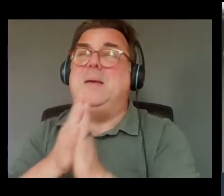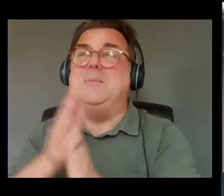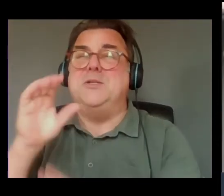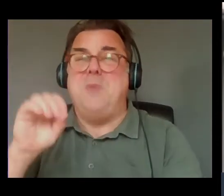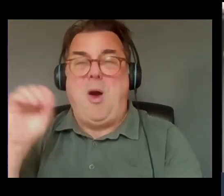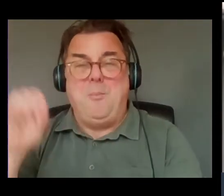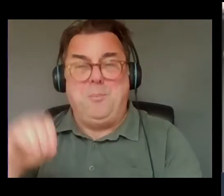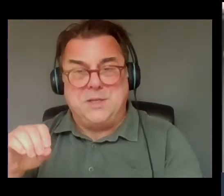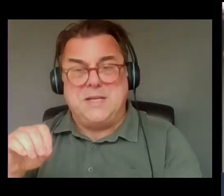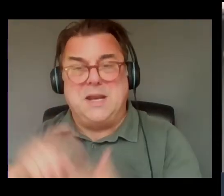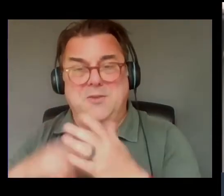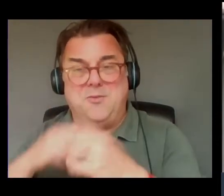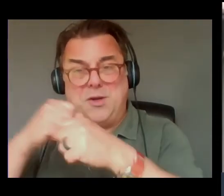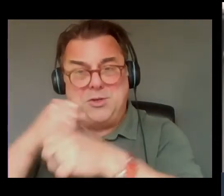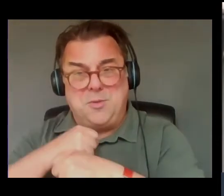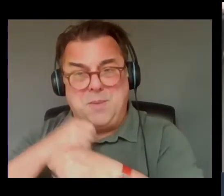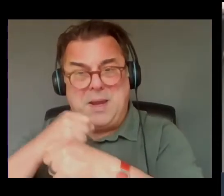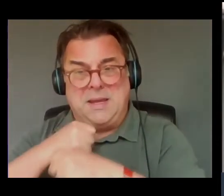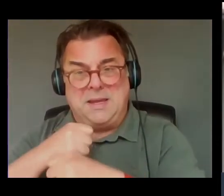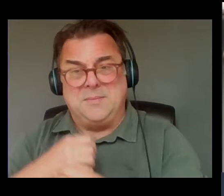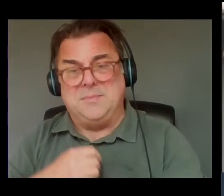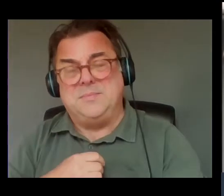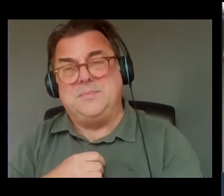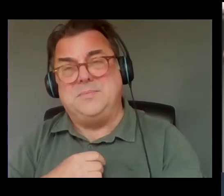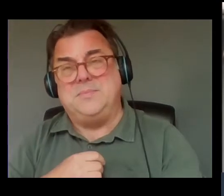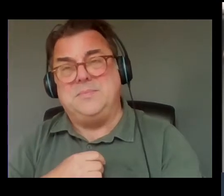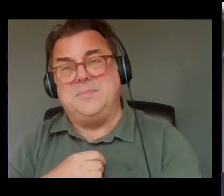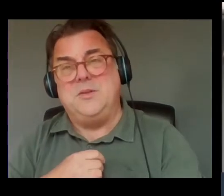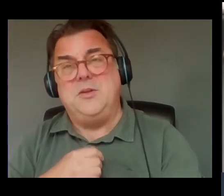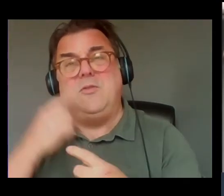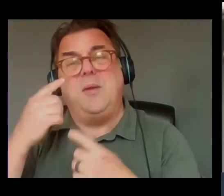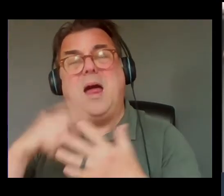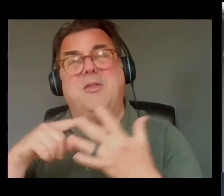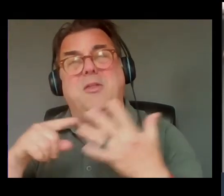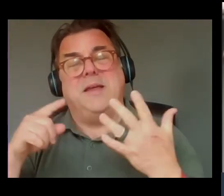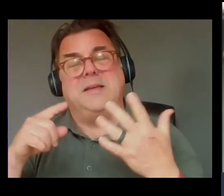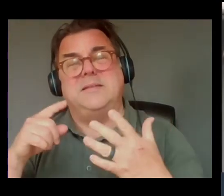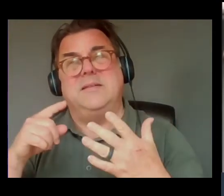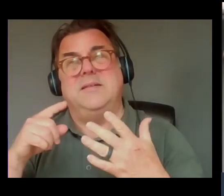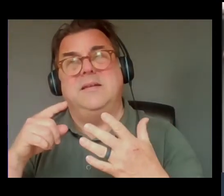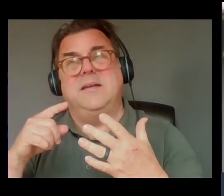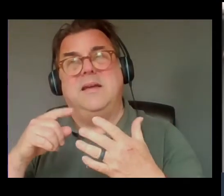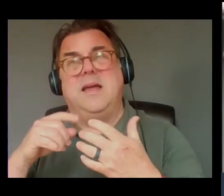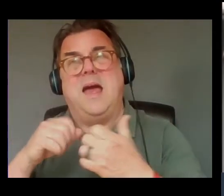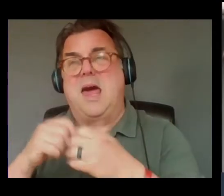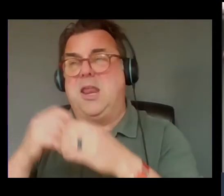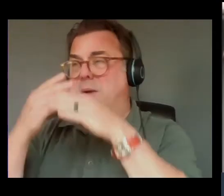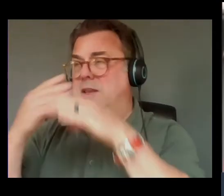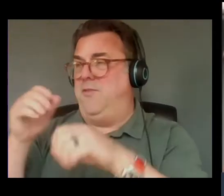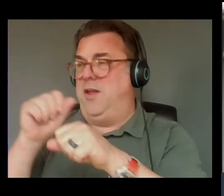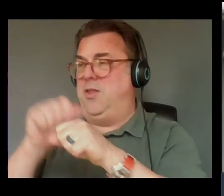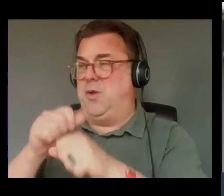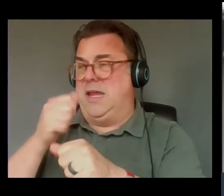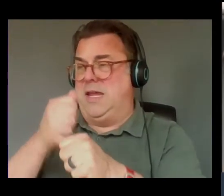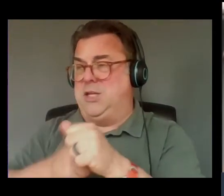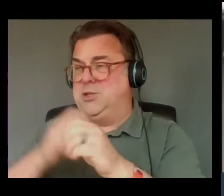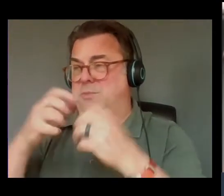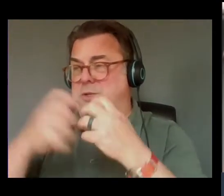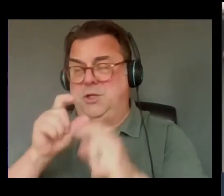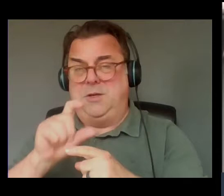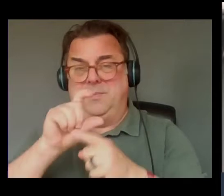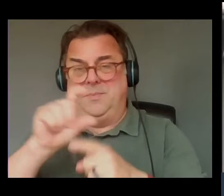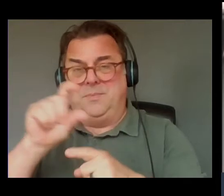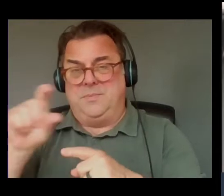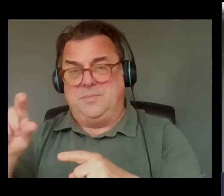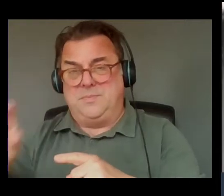that you're building. And you have to think about other considerations, like how do I divide the work between all of the machines, right? How do I do that sort of scheduling